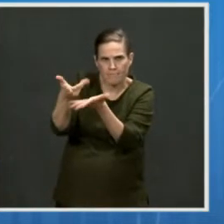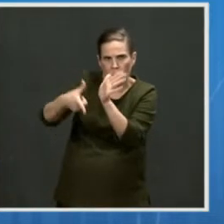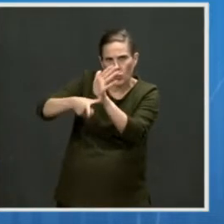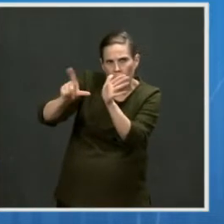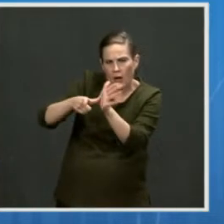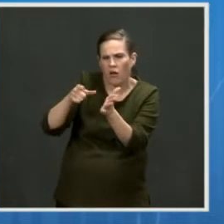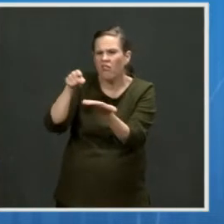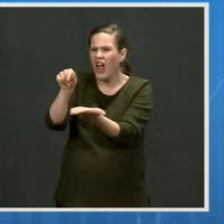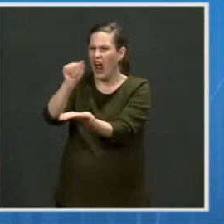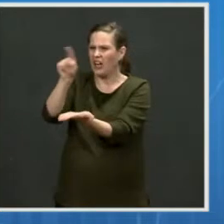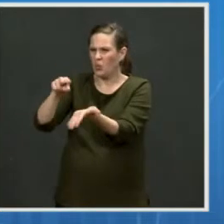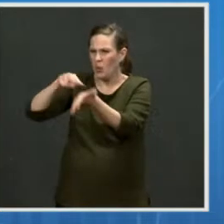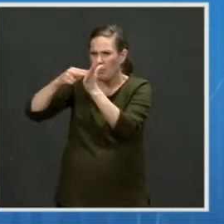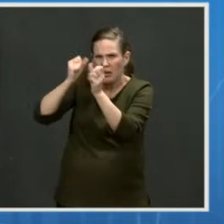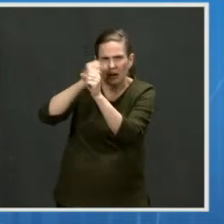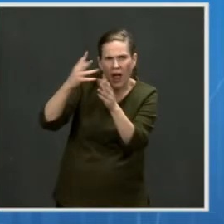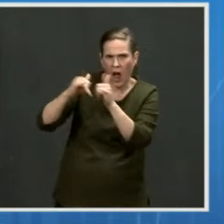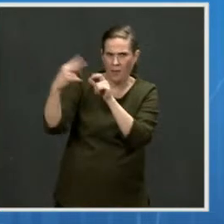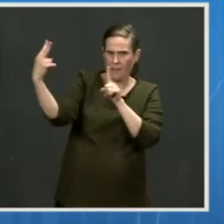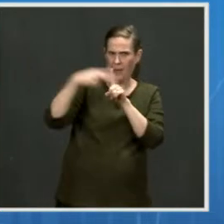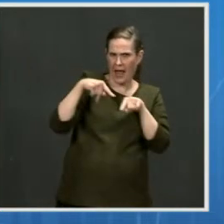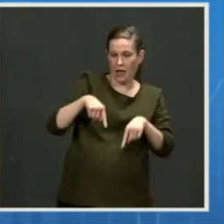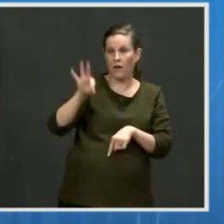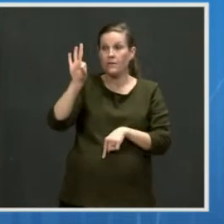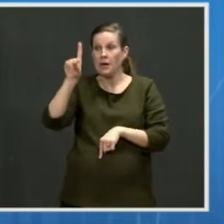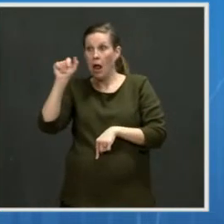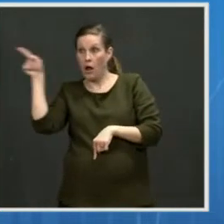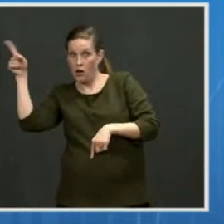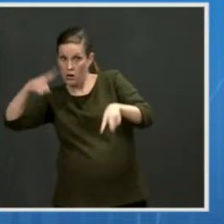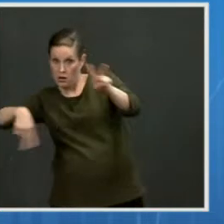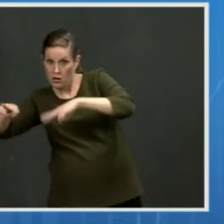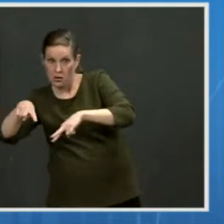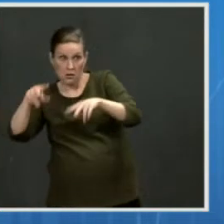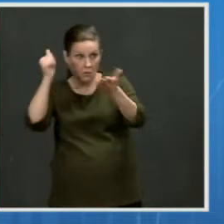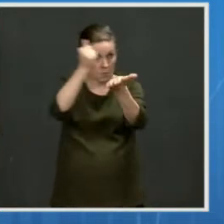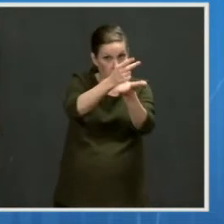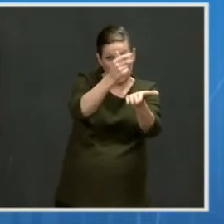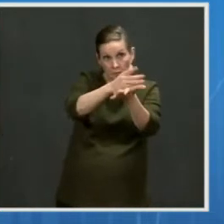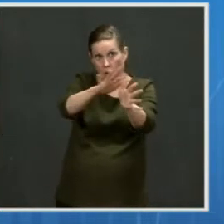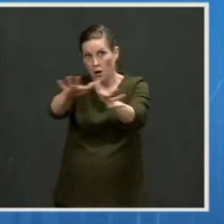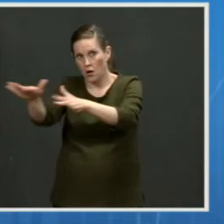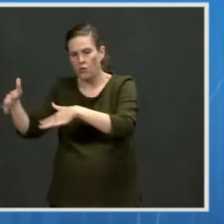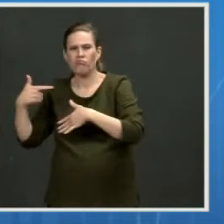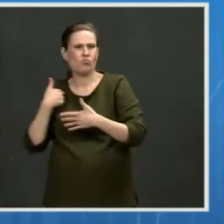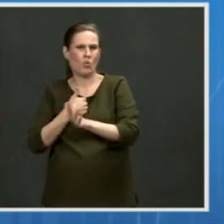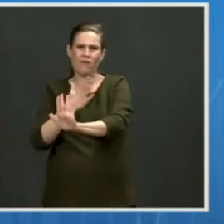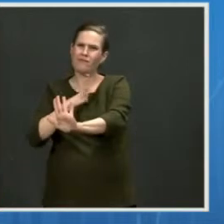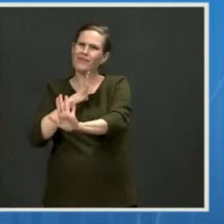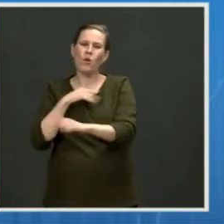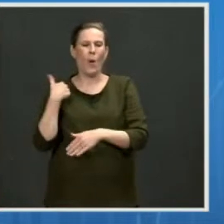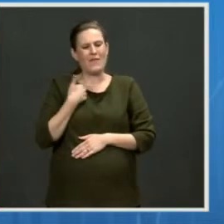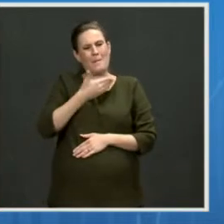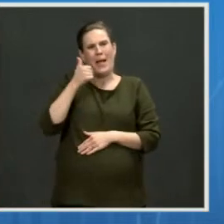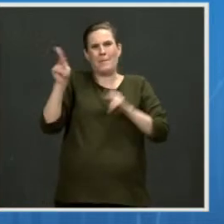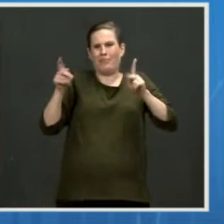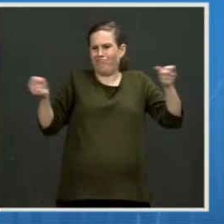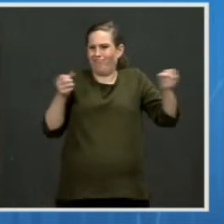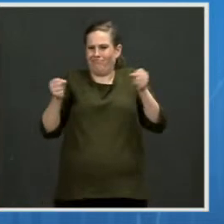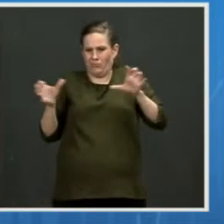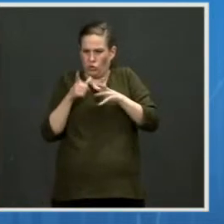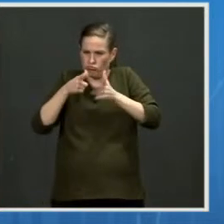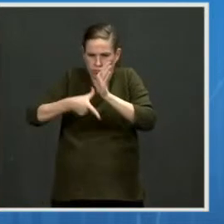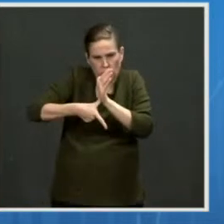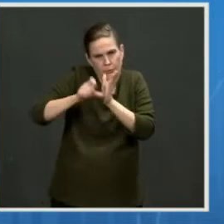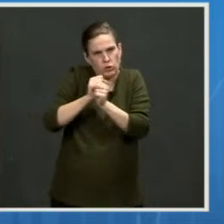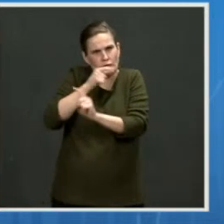the FDA when they review that data. So people should be very assured that we have the best regulatory bodies who study